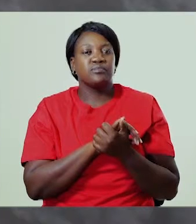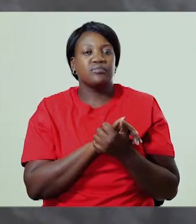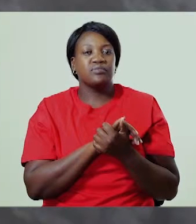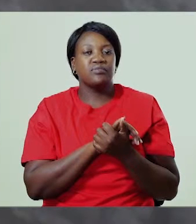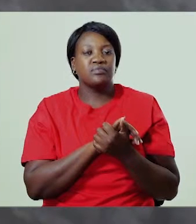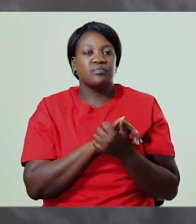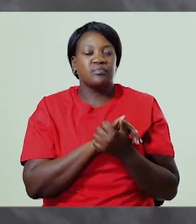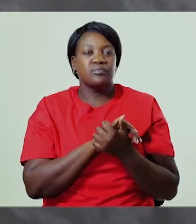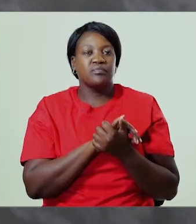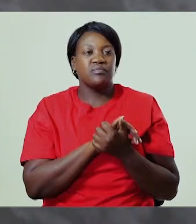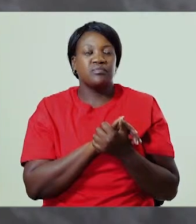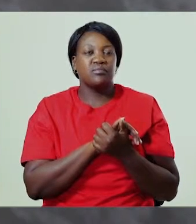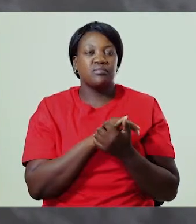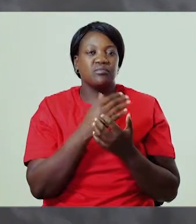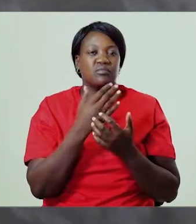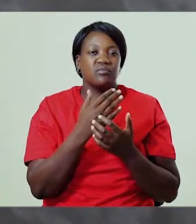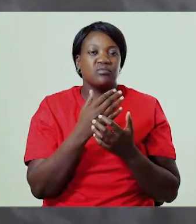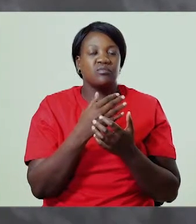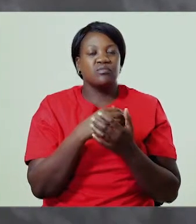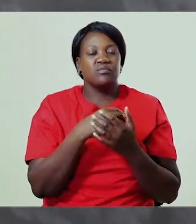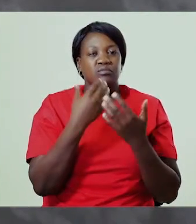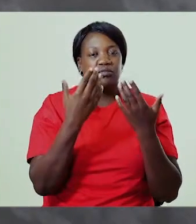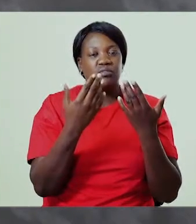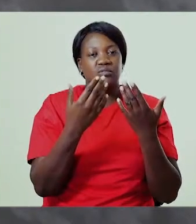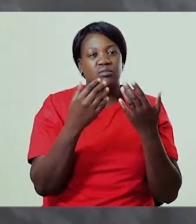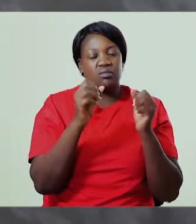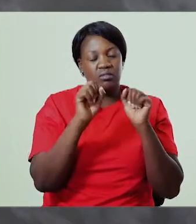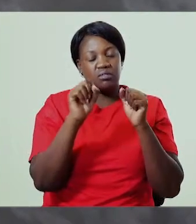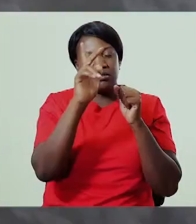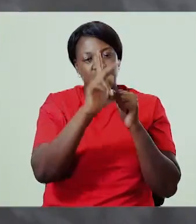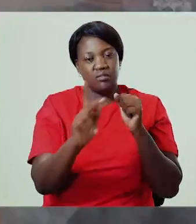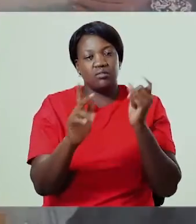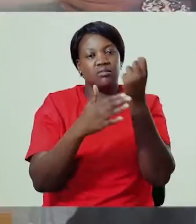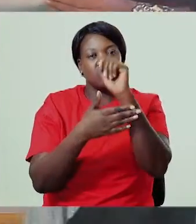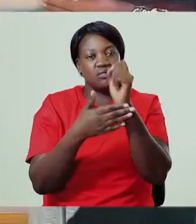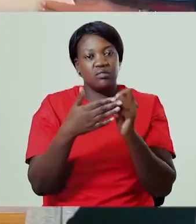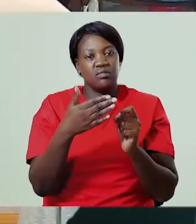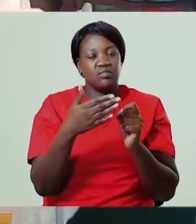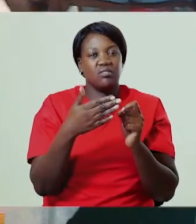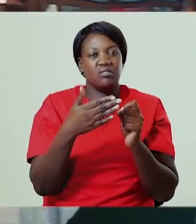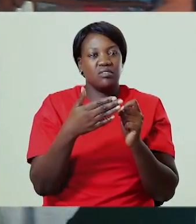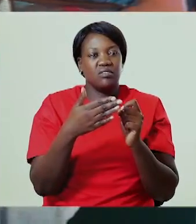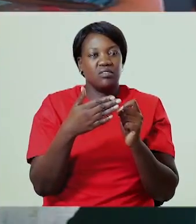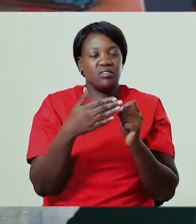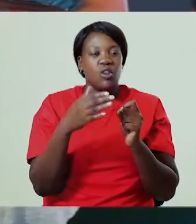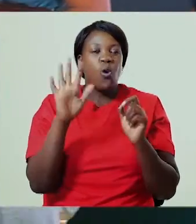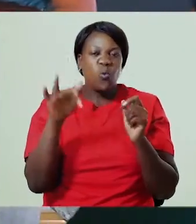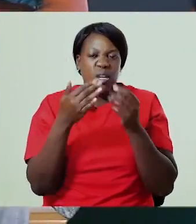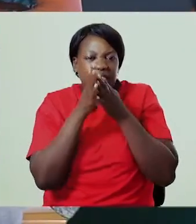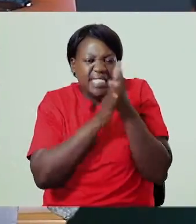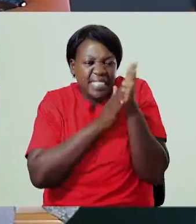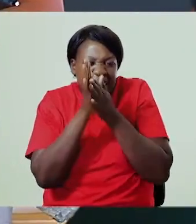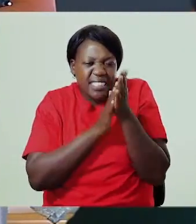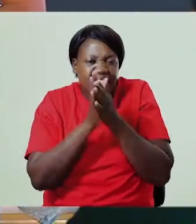in the story is referred to as the mood. Now, the author uses mood as a style to capture the interest of